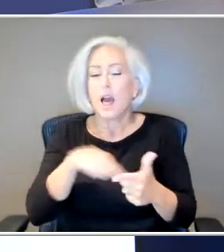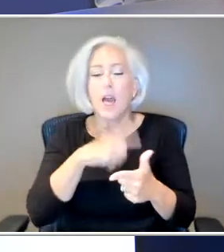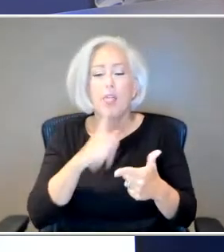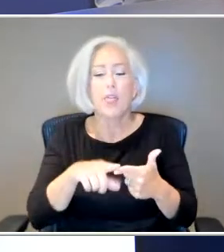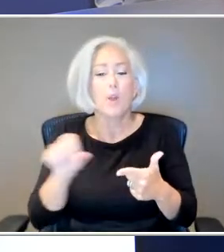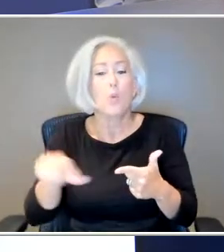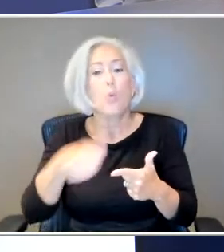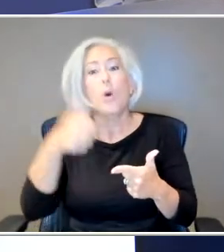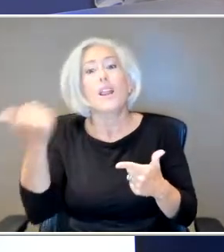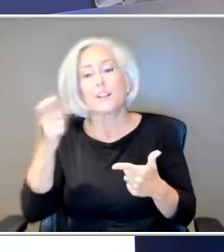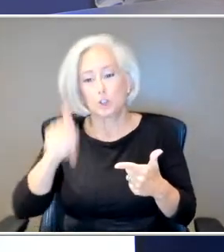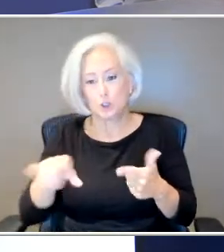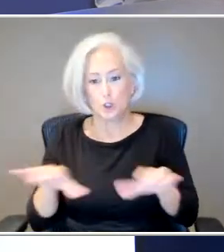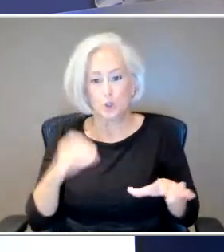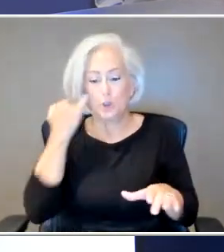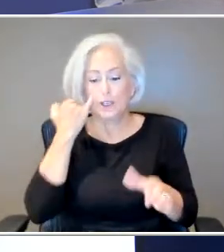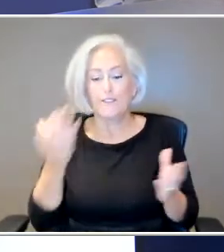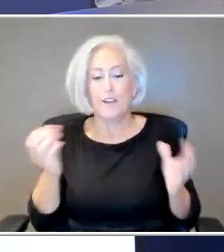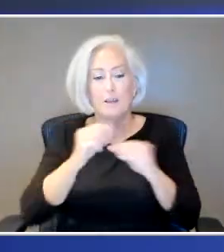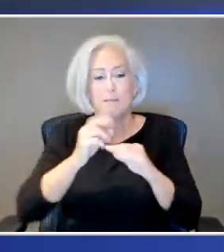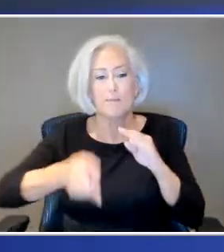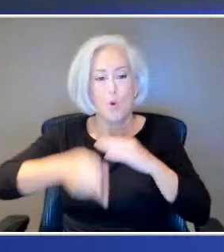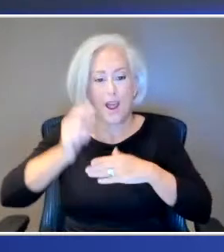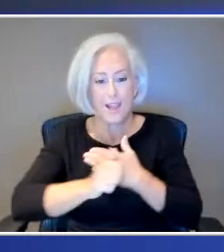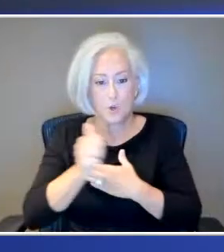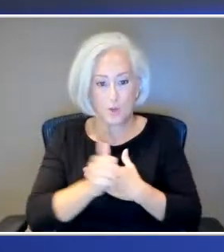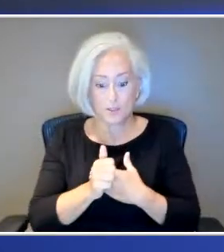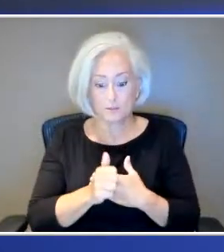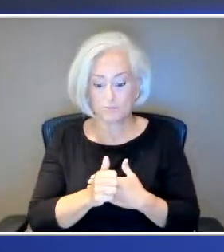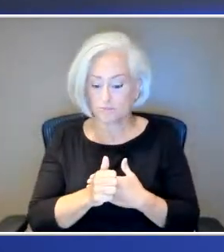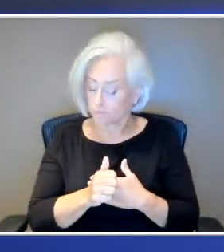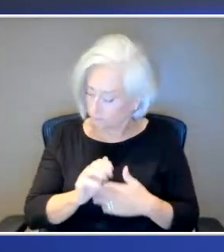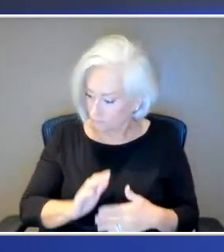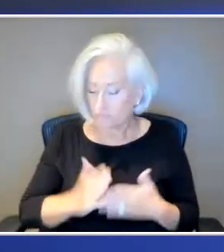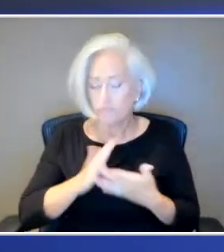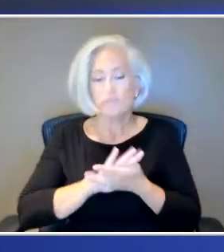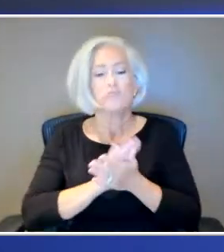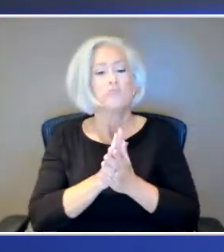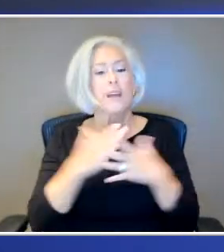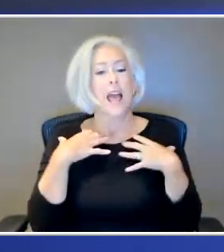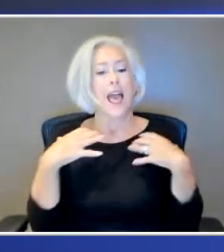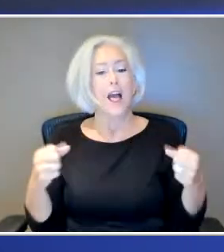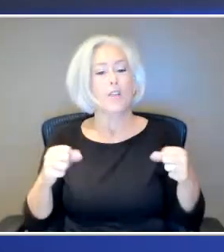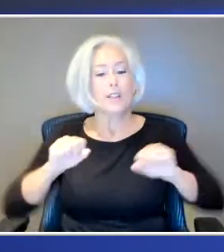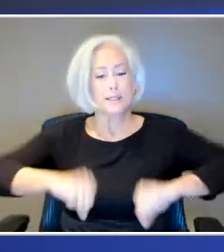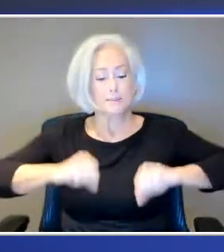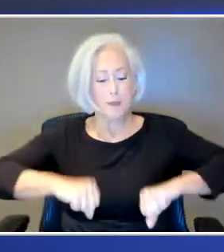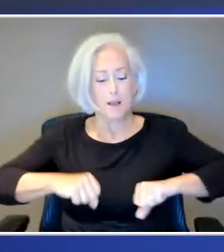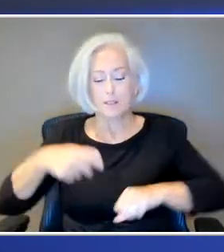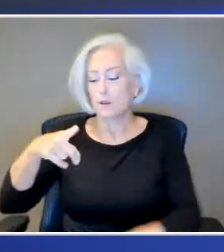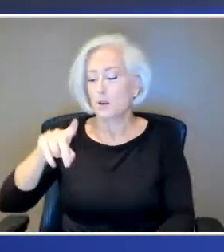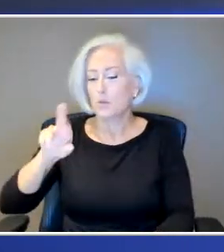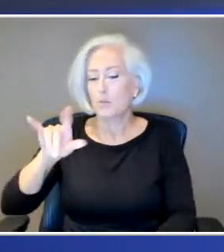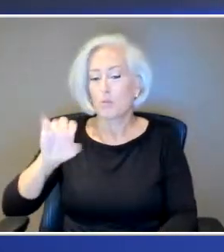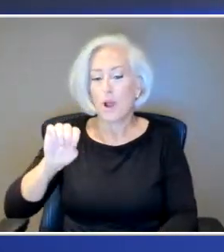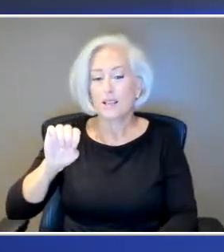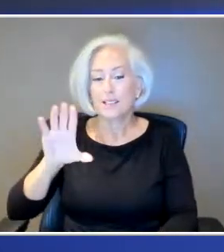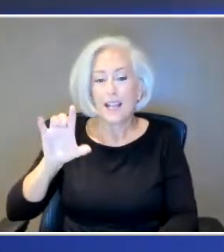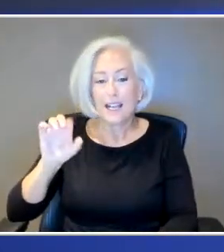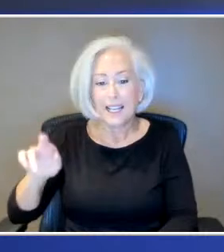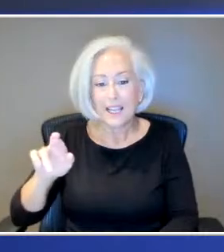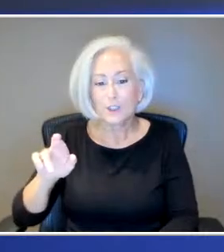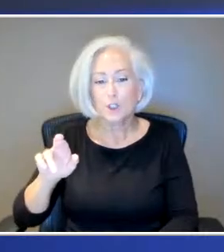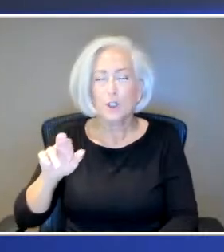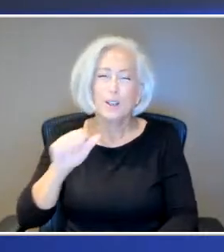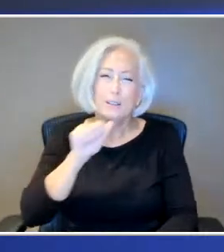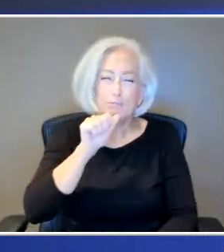may be at a higher risk? Yeah, trying to be as healthy as you can. I mean, prostate cancer isn't something that you can necessarily affect the risk of. So there's